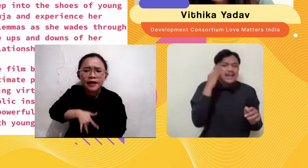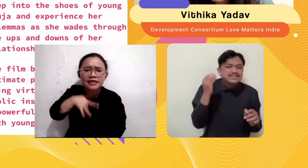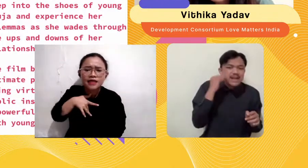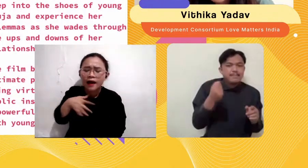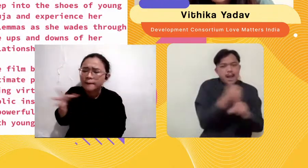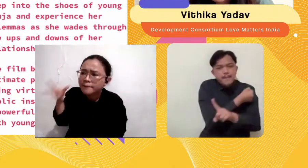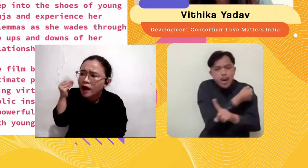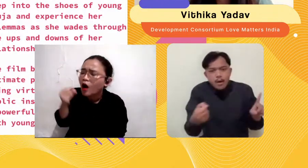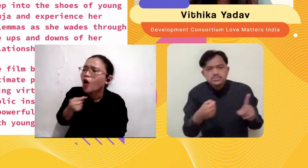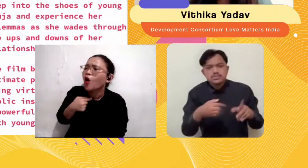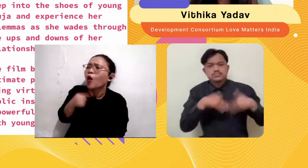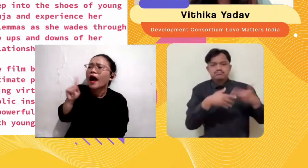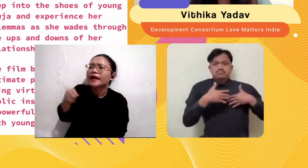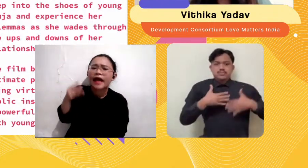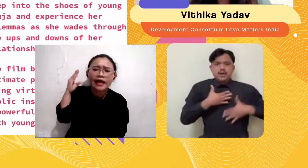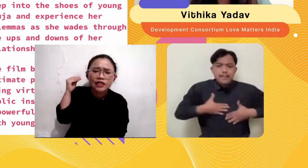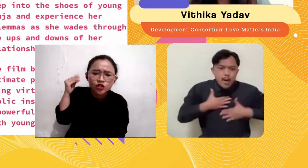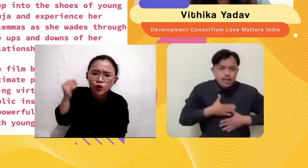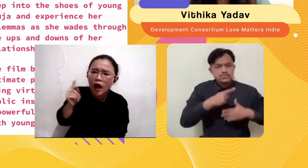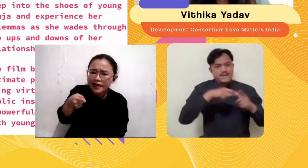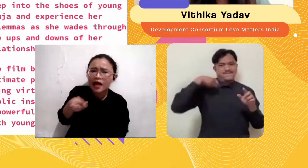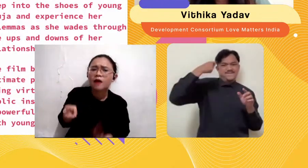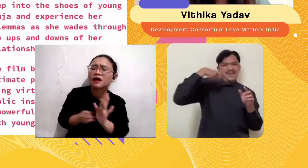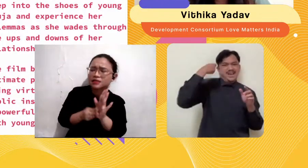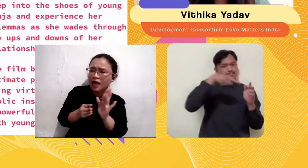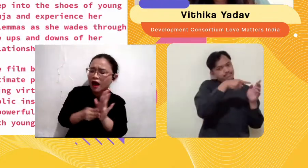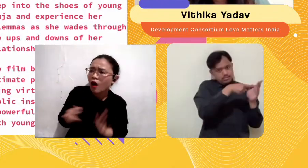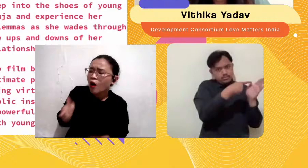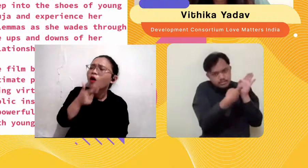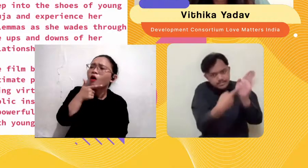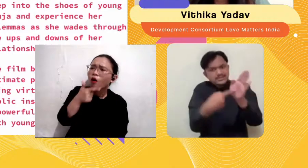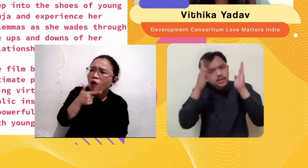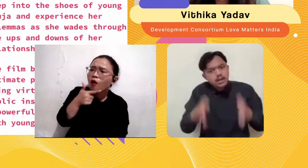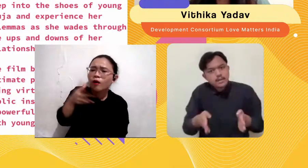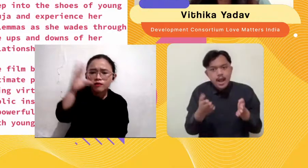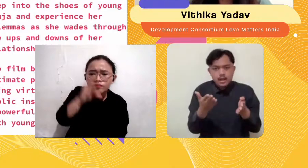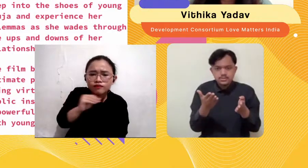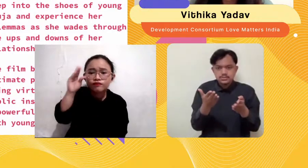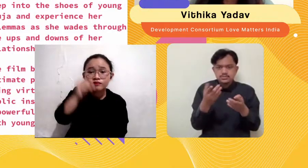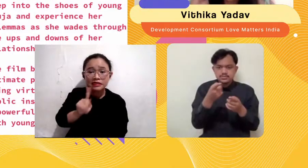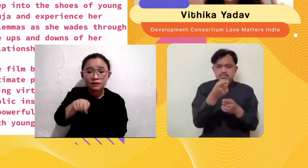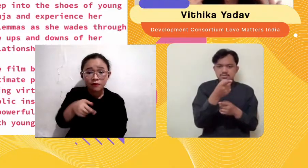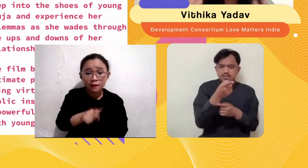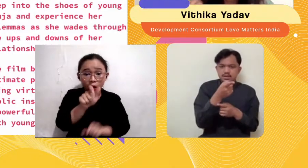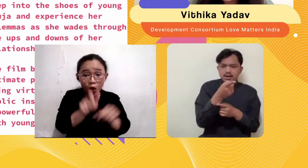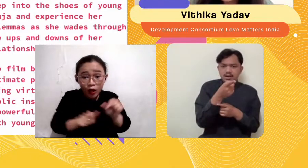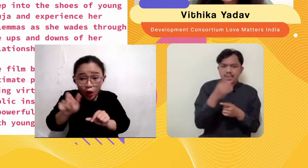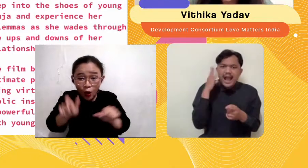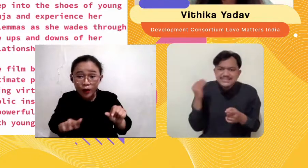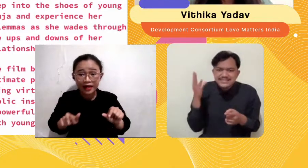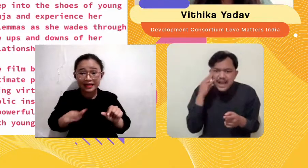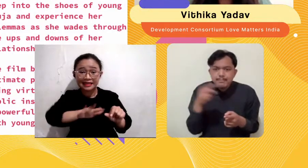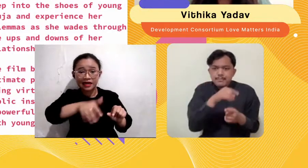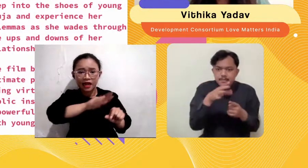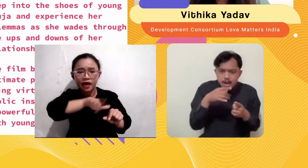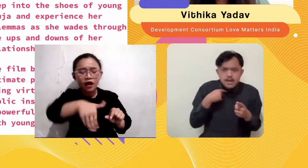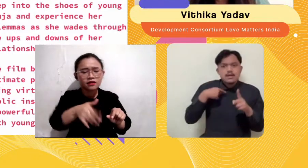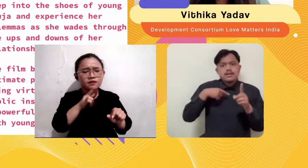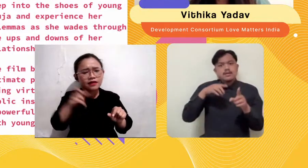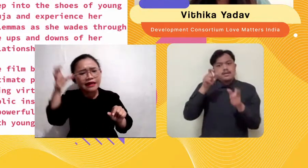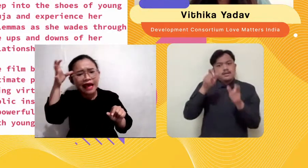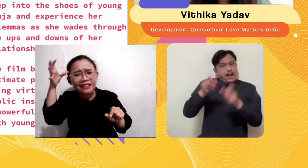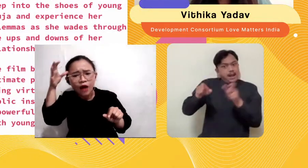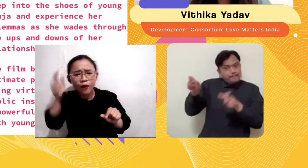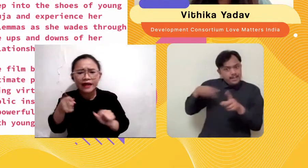that we want to talk about, we knew that was a medium where we could not expect everybody to have their own VR headsets. So what we did